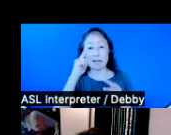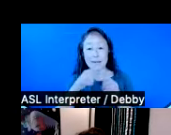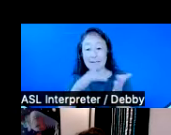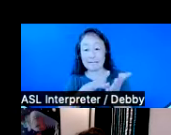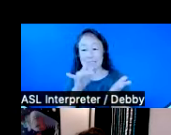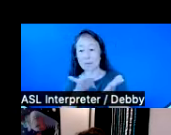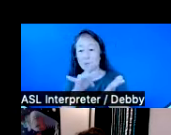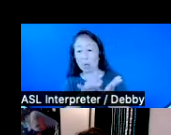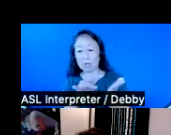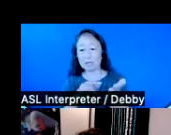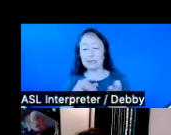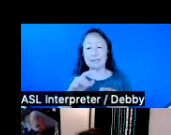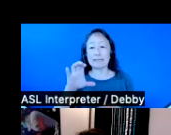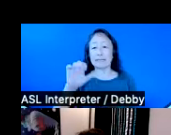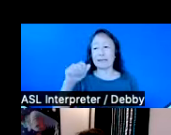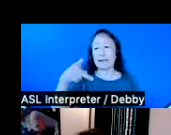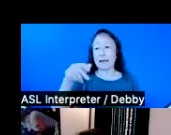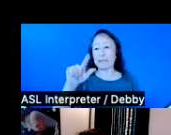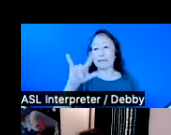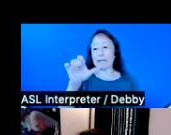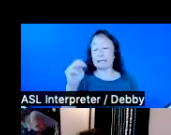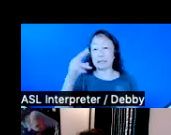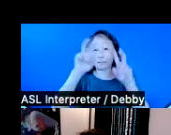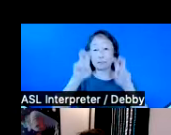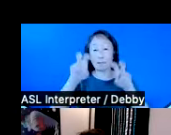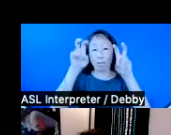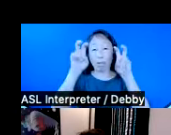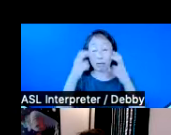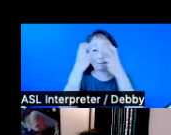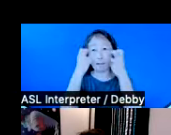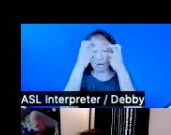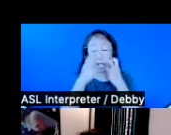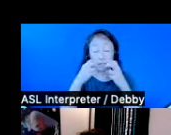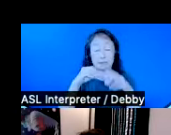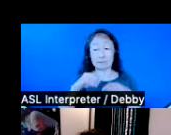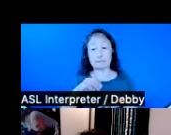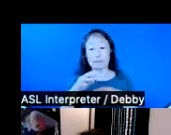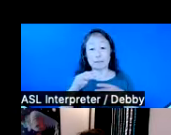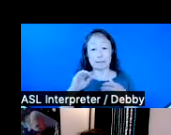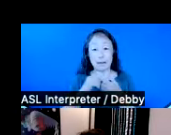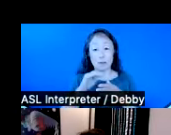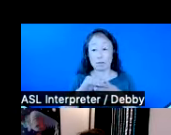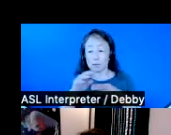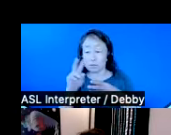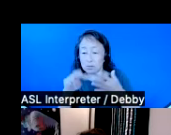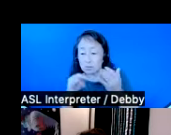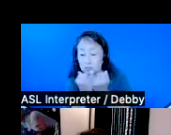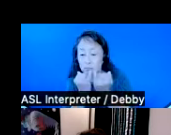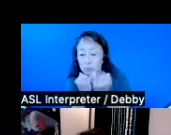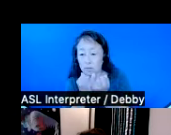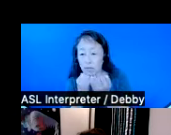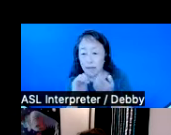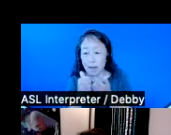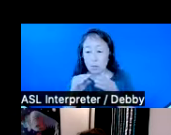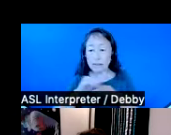Okay, capitalism and its product. Wait, I'm going up. Products by sexual violence impact the mental health and